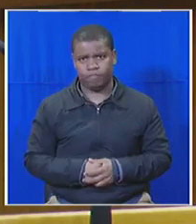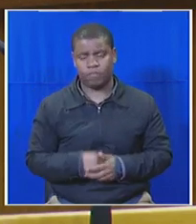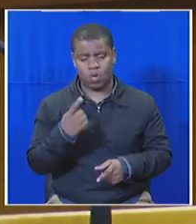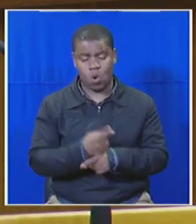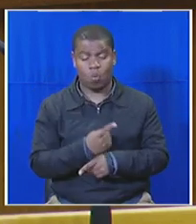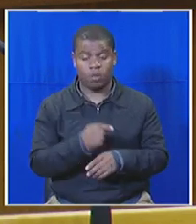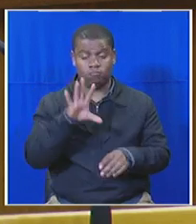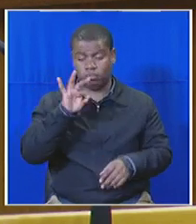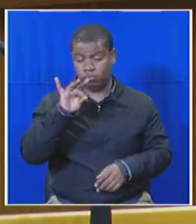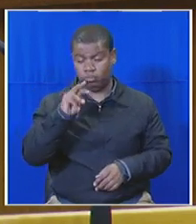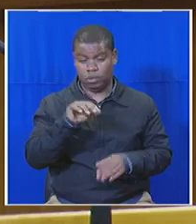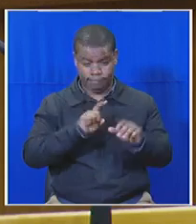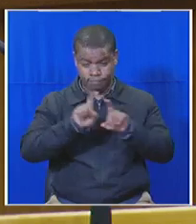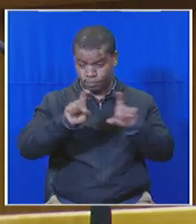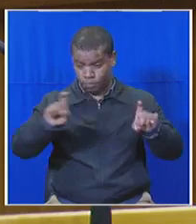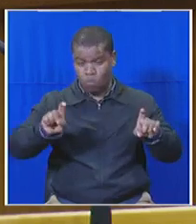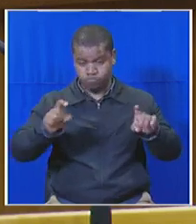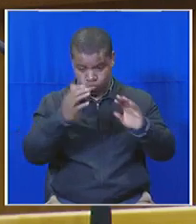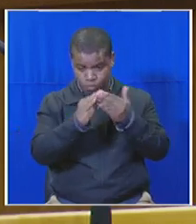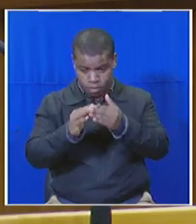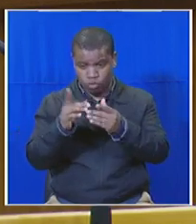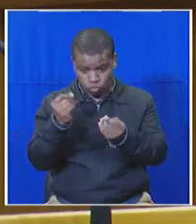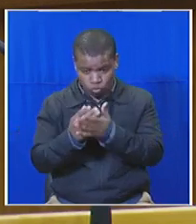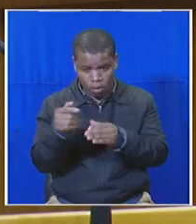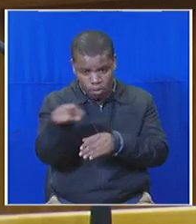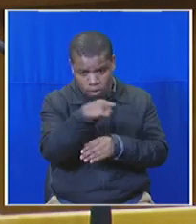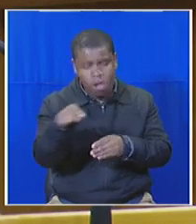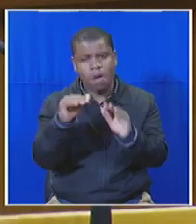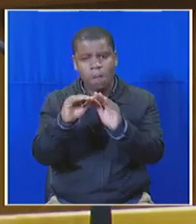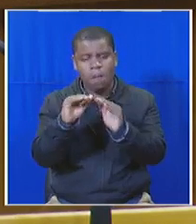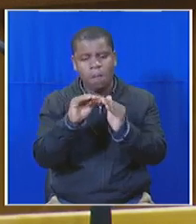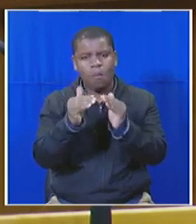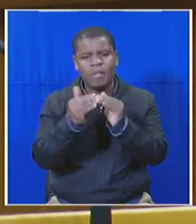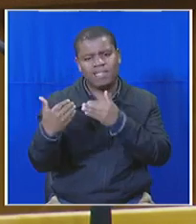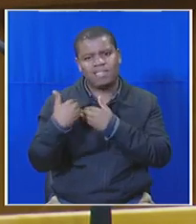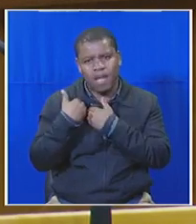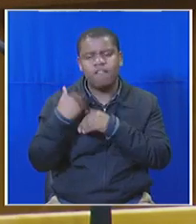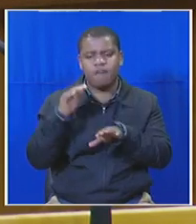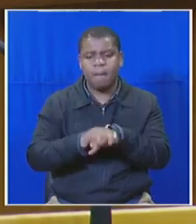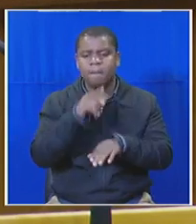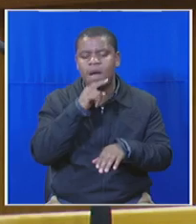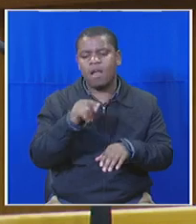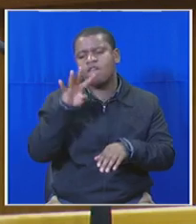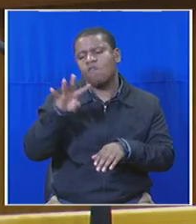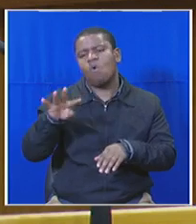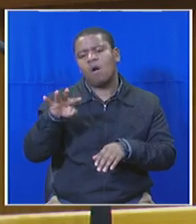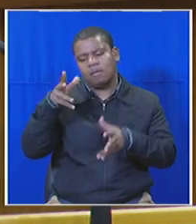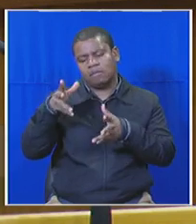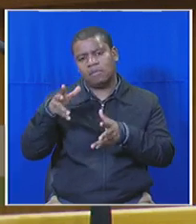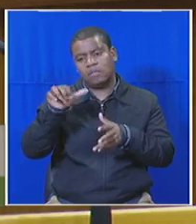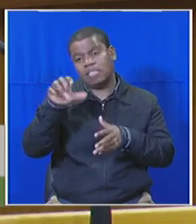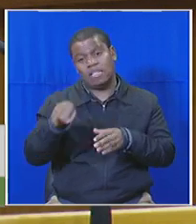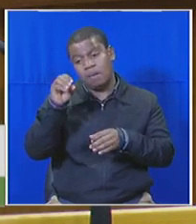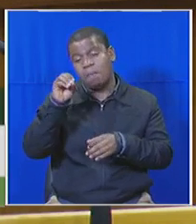risk daily to protect us and enforce the law. To date, more than 60 police officers have been killed in South Africa this year, with 3 out of